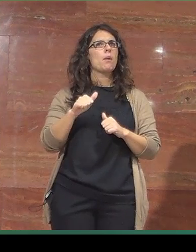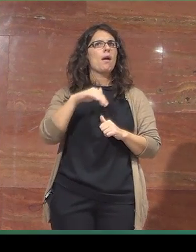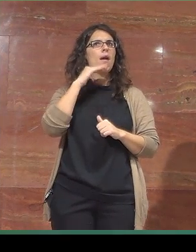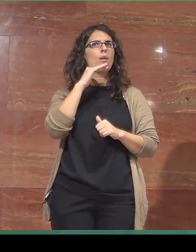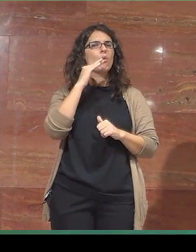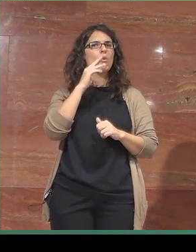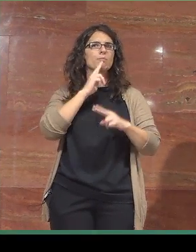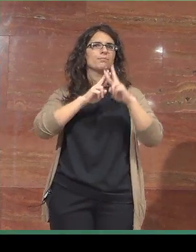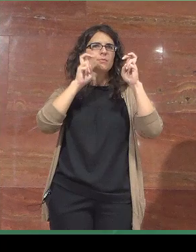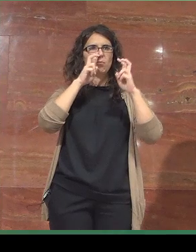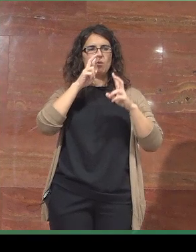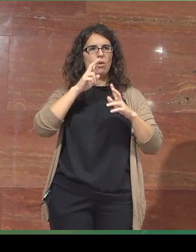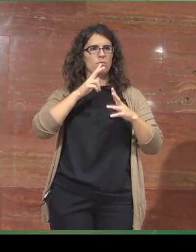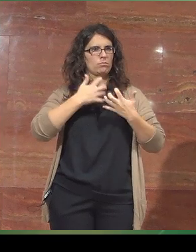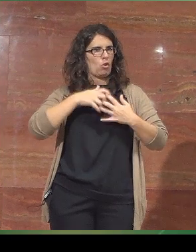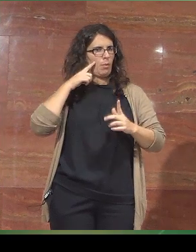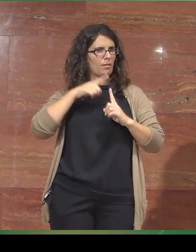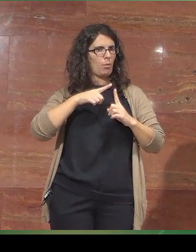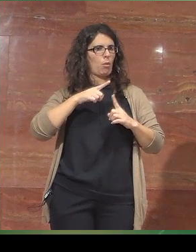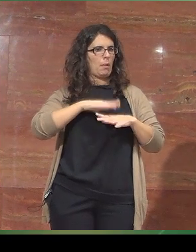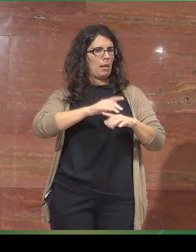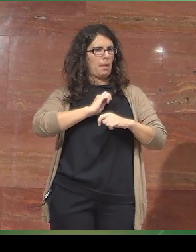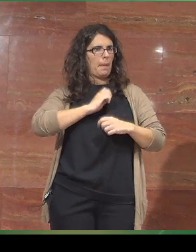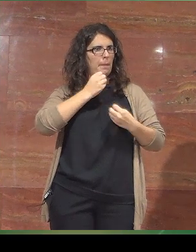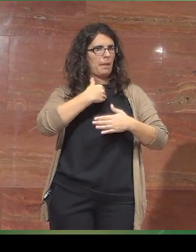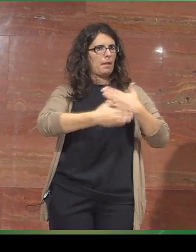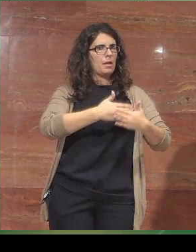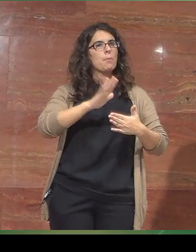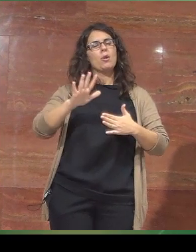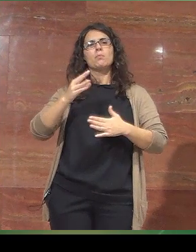the base of the system. Is at